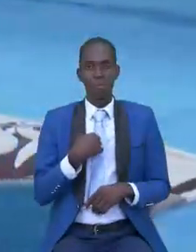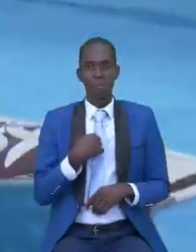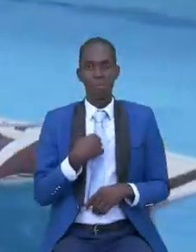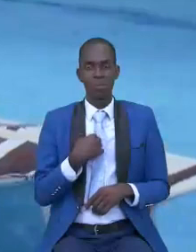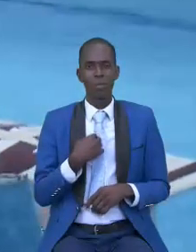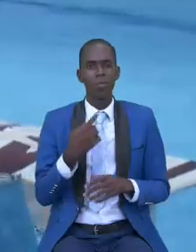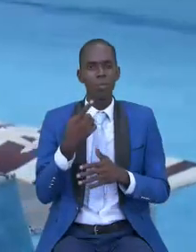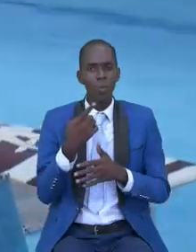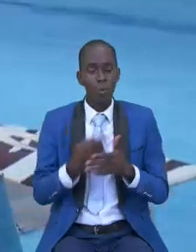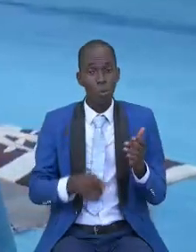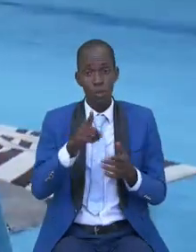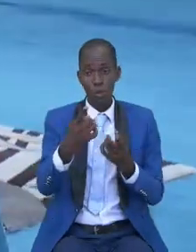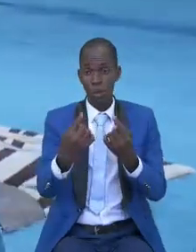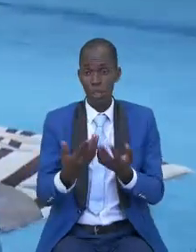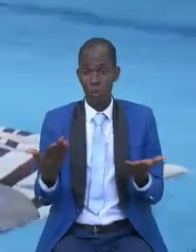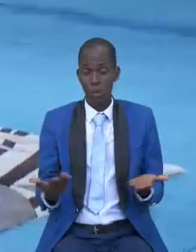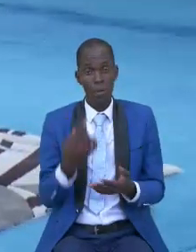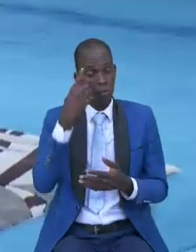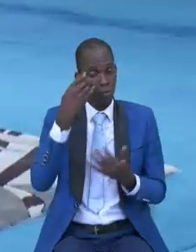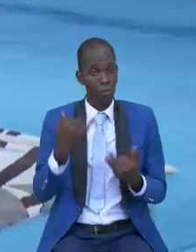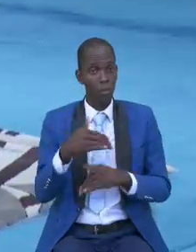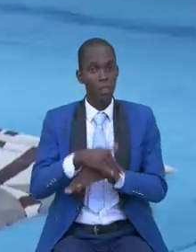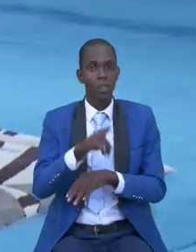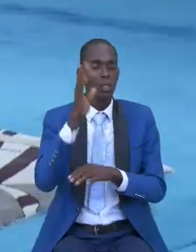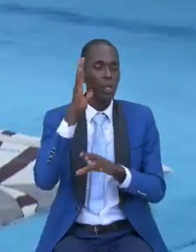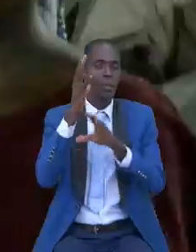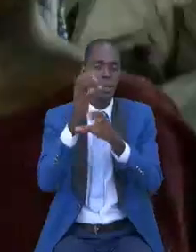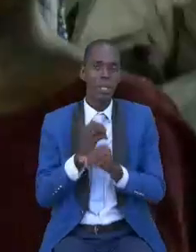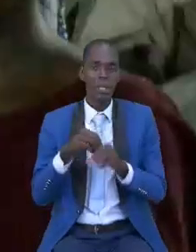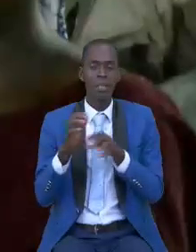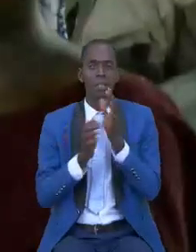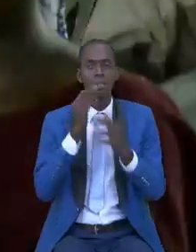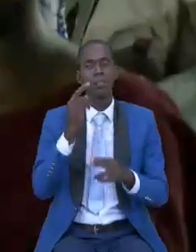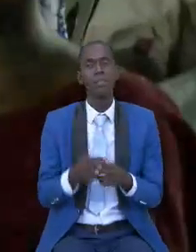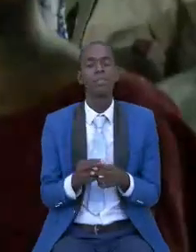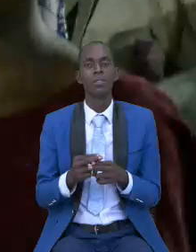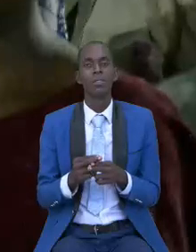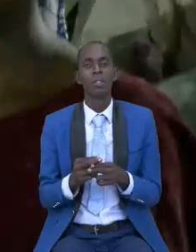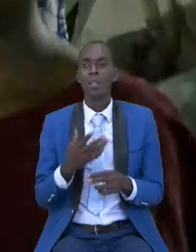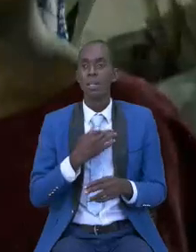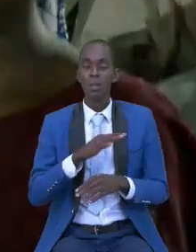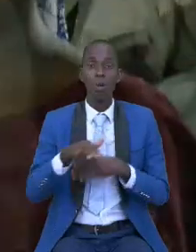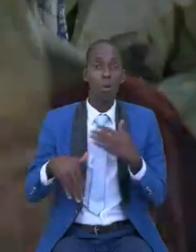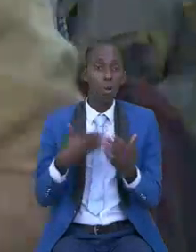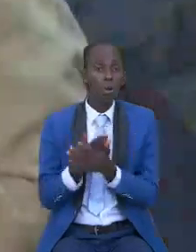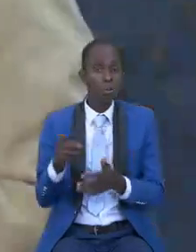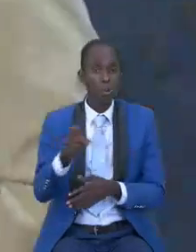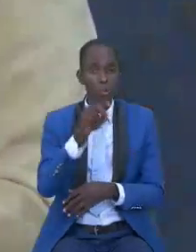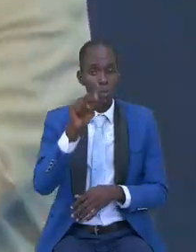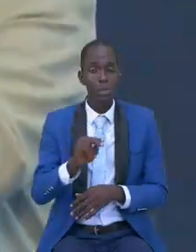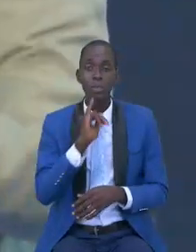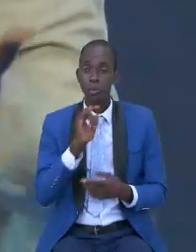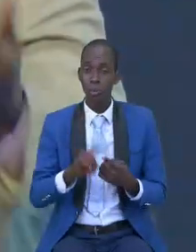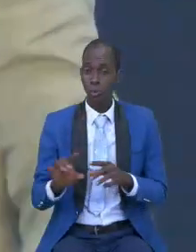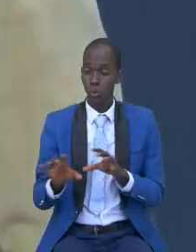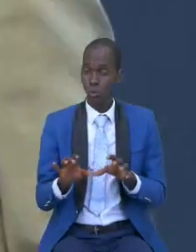What you came here for tonight, you will receive. And all you need to do is that as